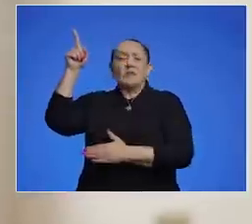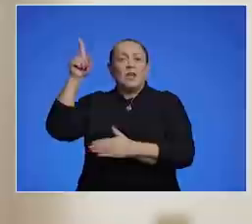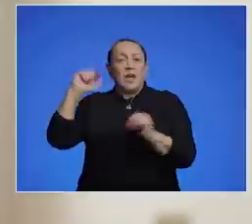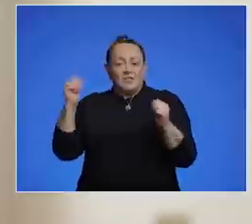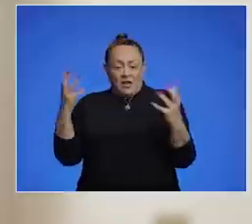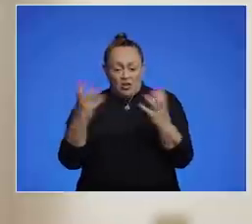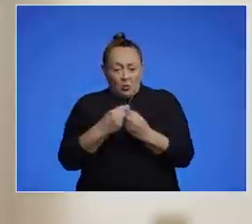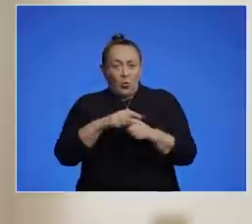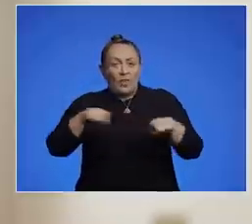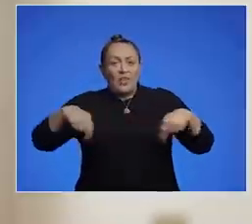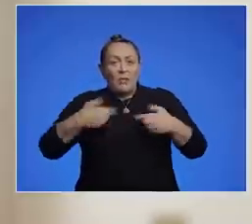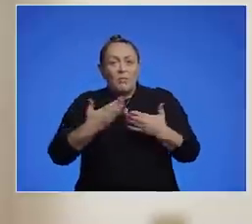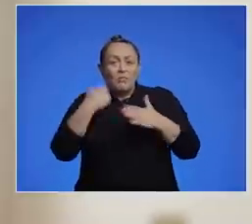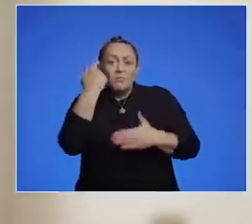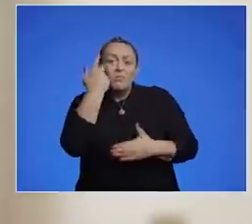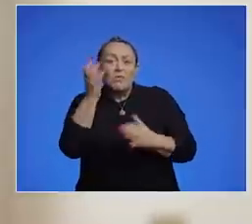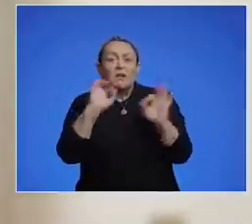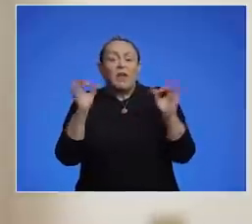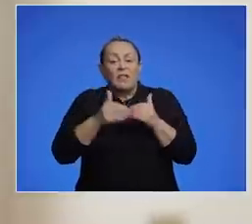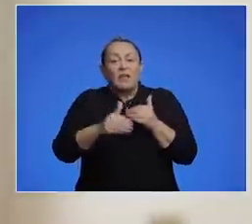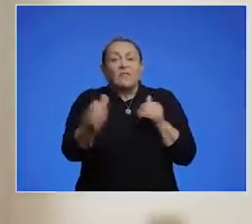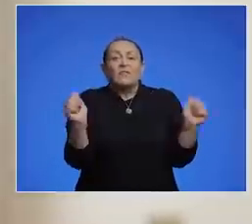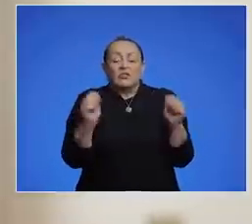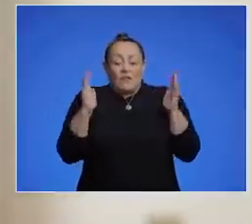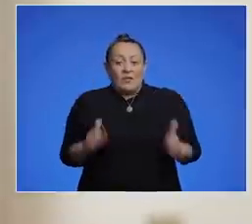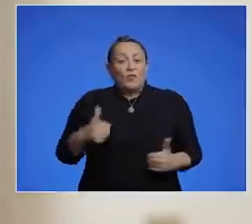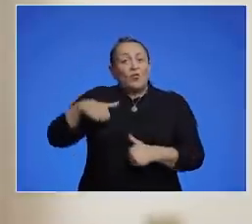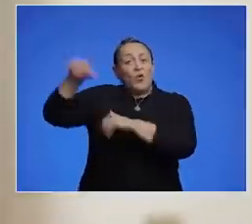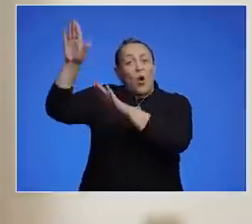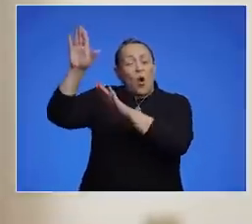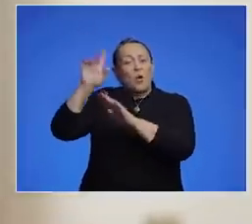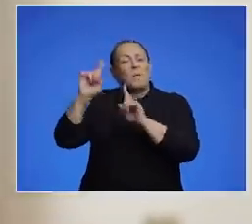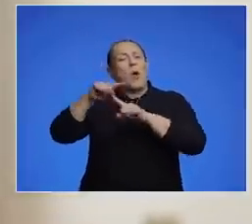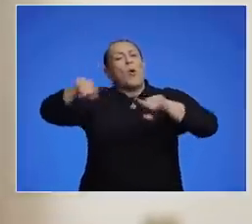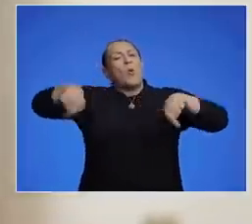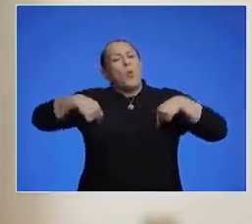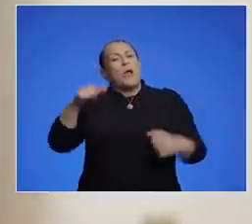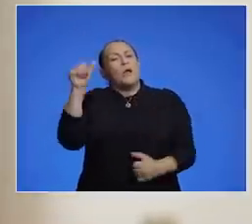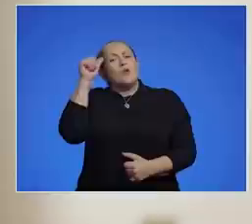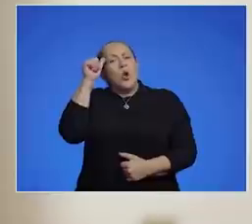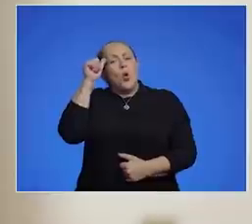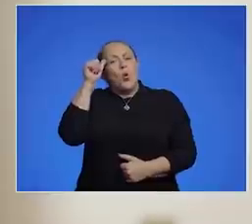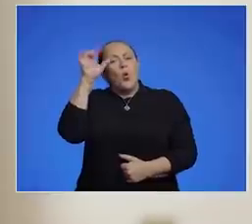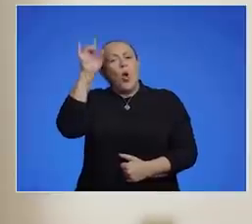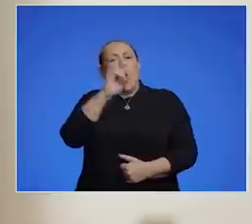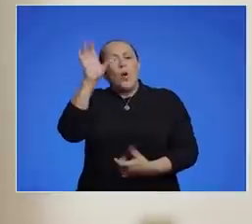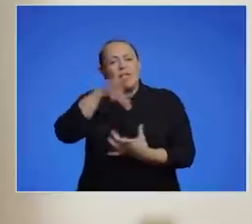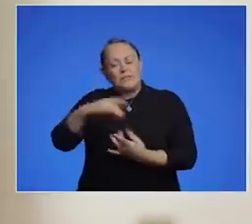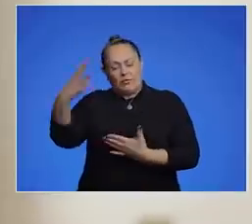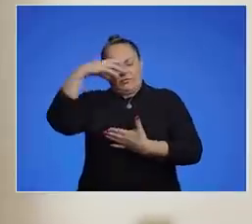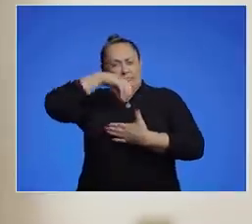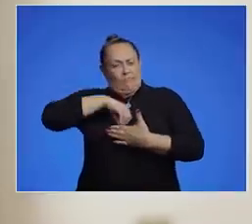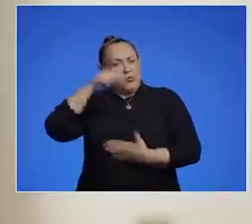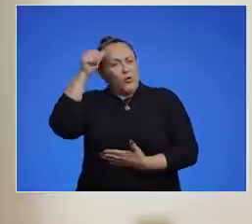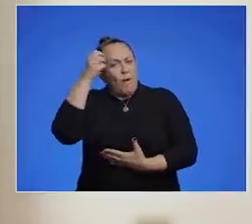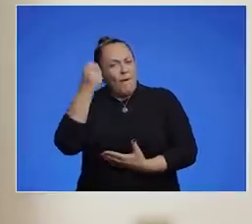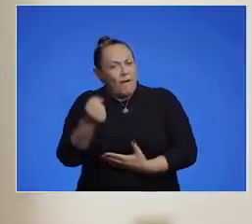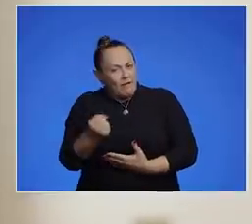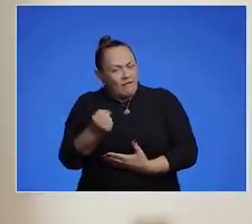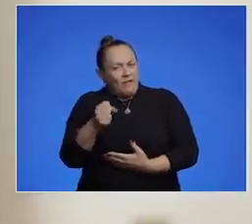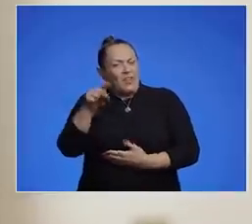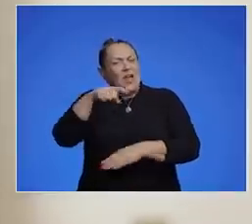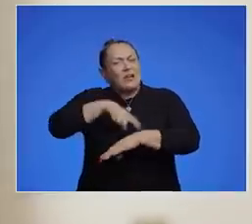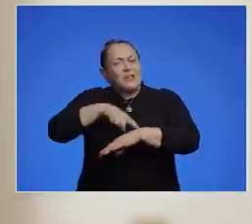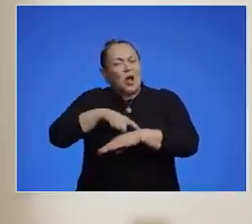He was not going to be with them tomorrow physically, although we know that they received the Holy Spirit. But Jesus was there in the